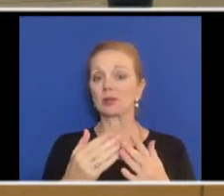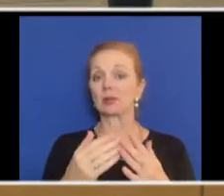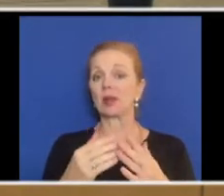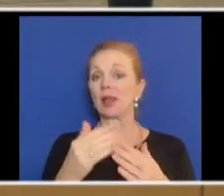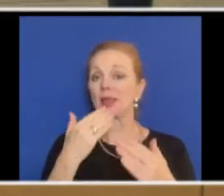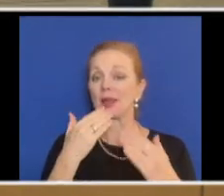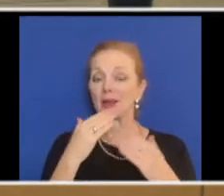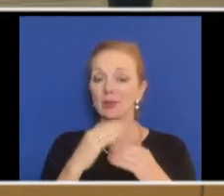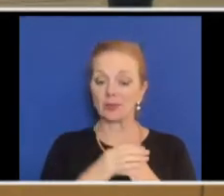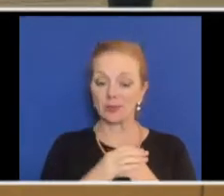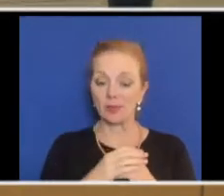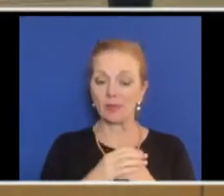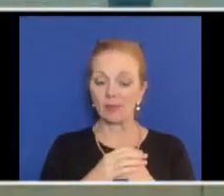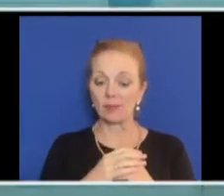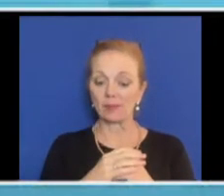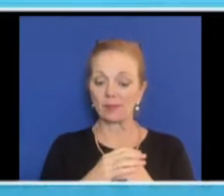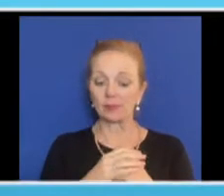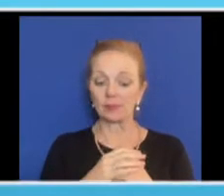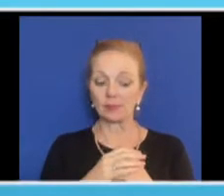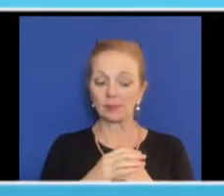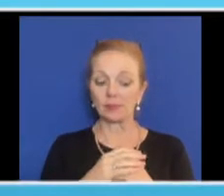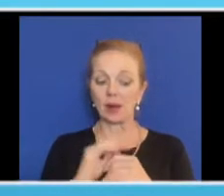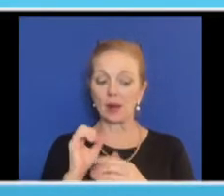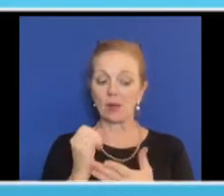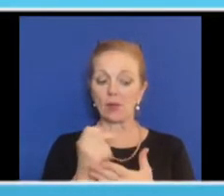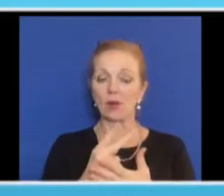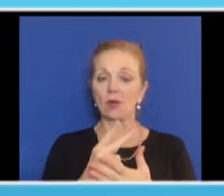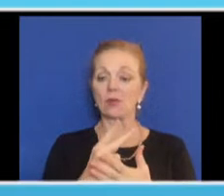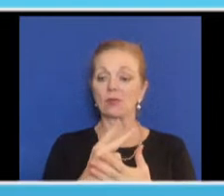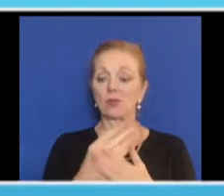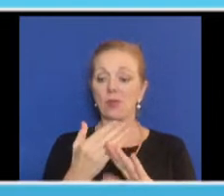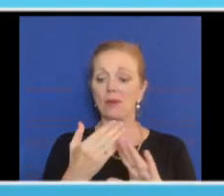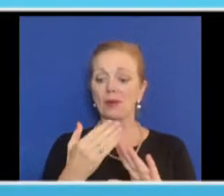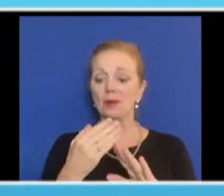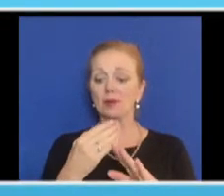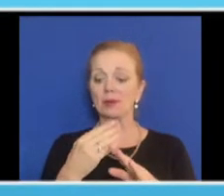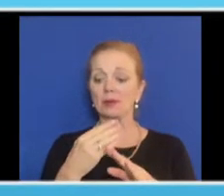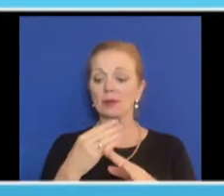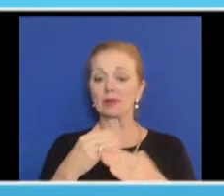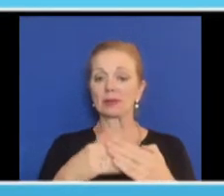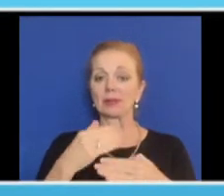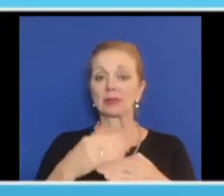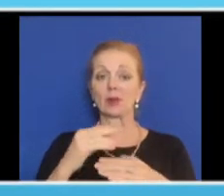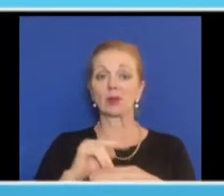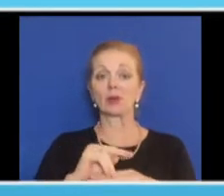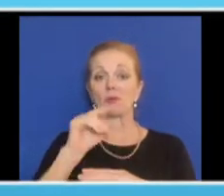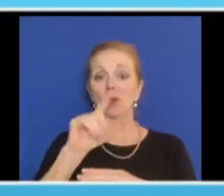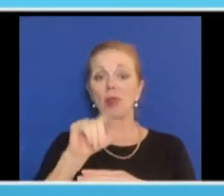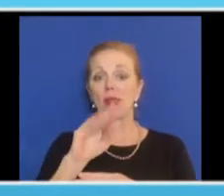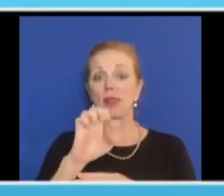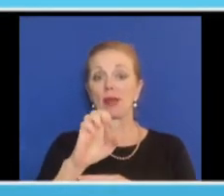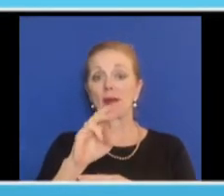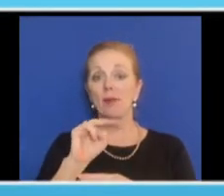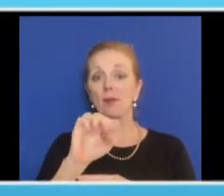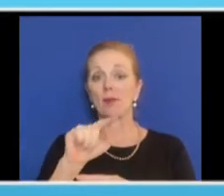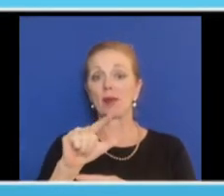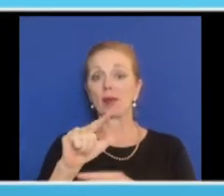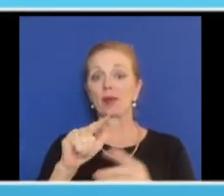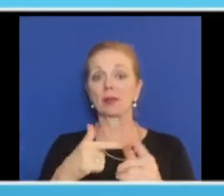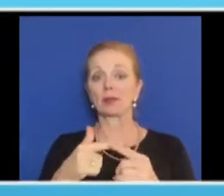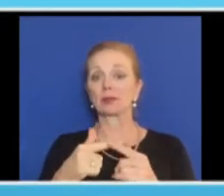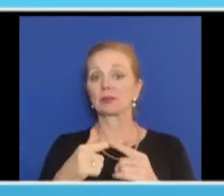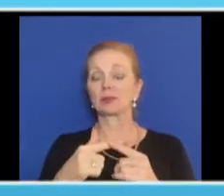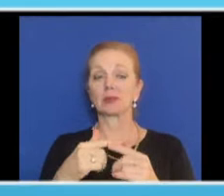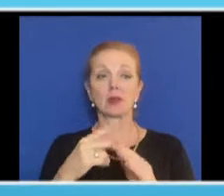you um that was approved earlier next to North Lake Mall this is Taylor Morrison's Yardley product